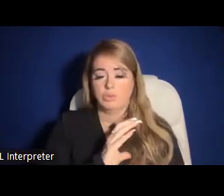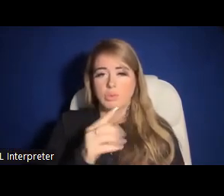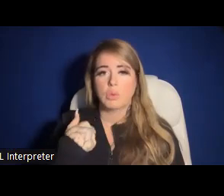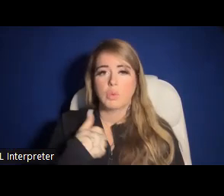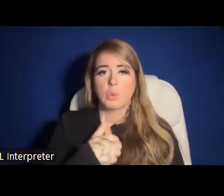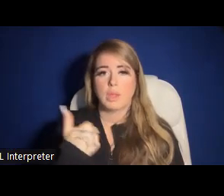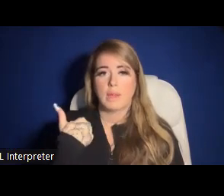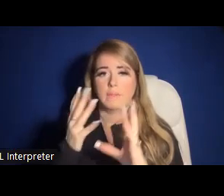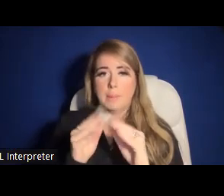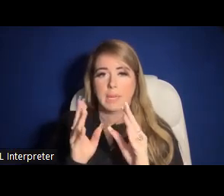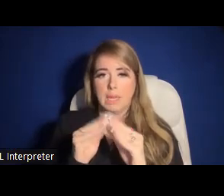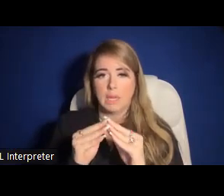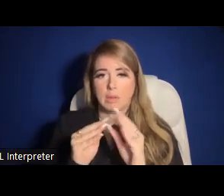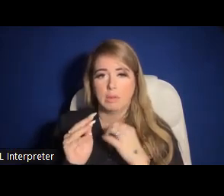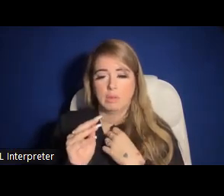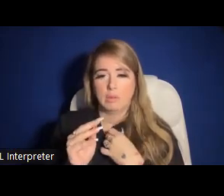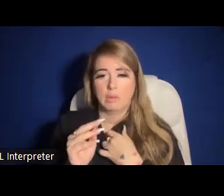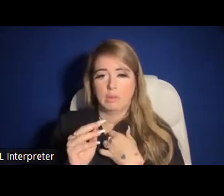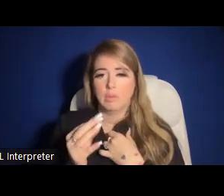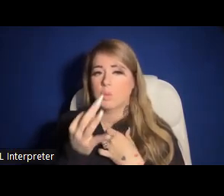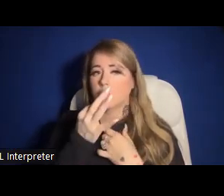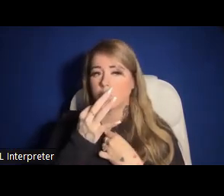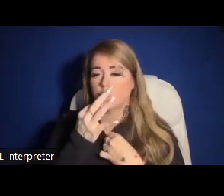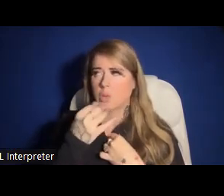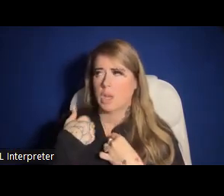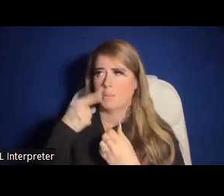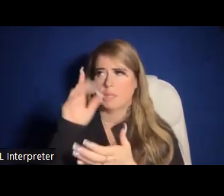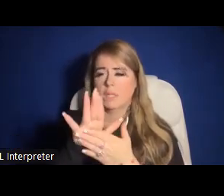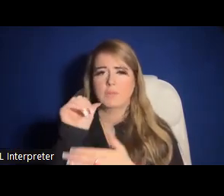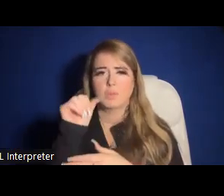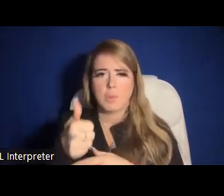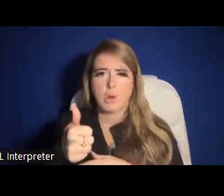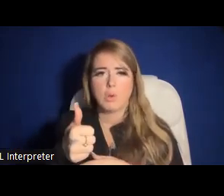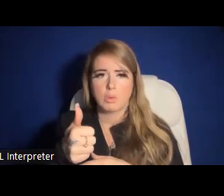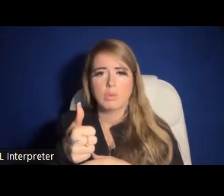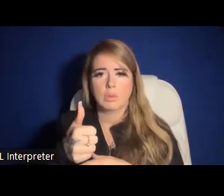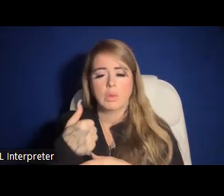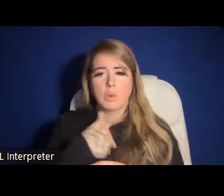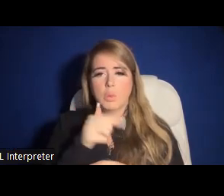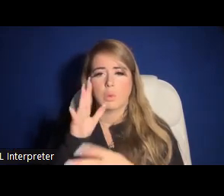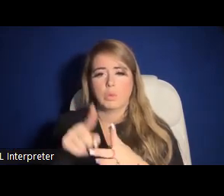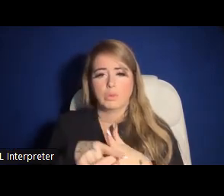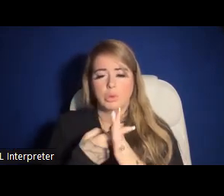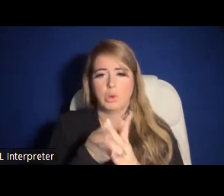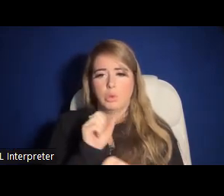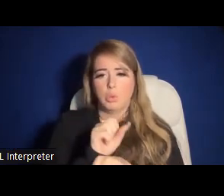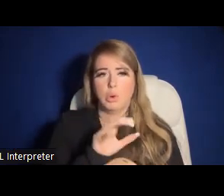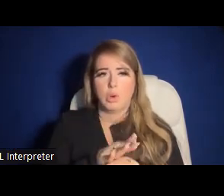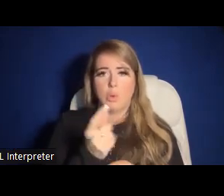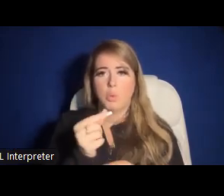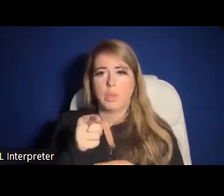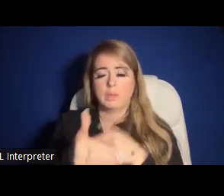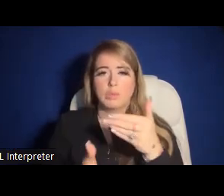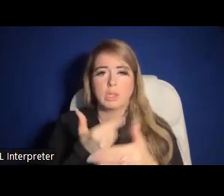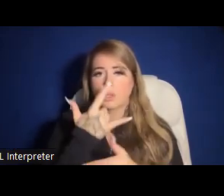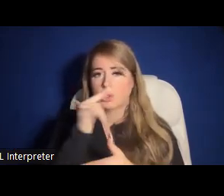we have a meeting coming up, actually, I believe it is tomorrow, to start to work on what this process will look